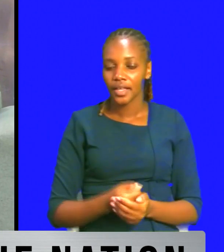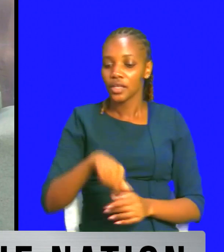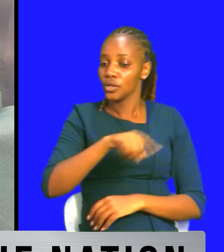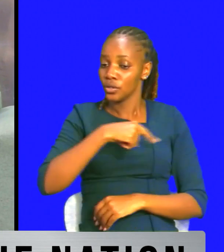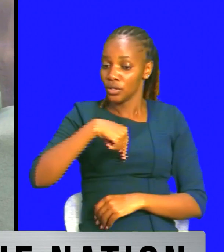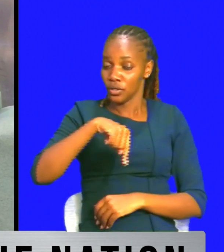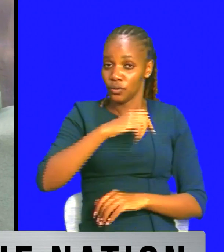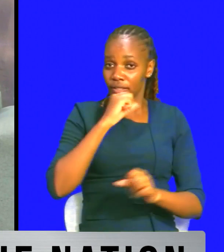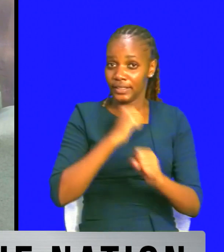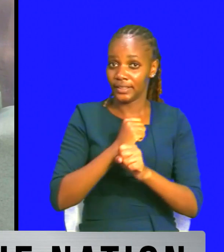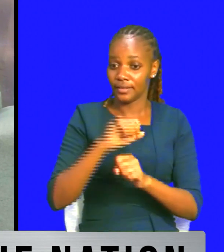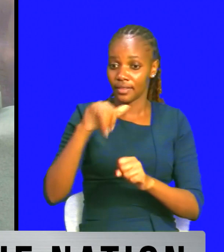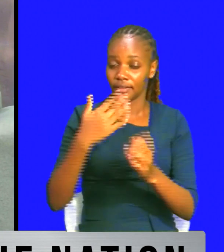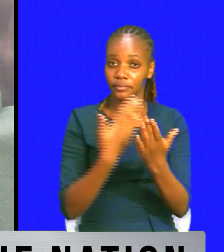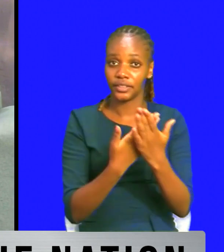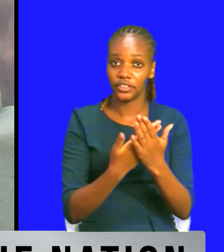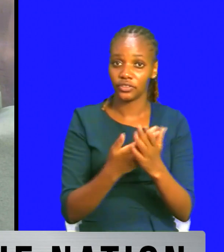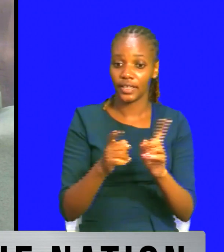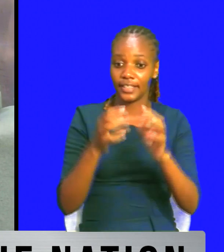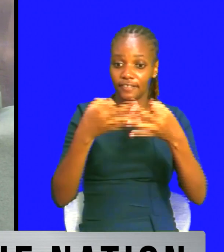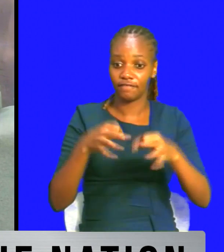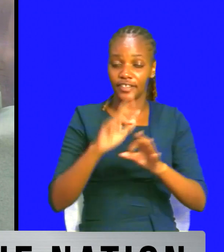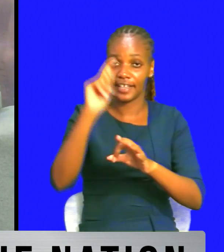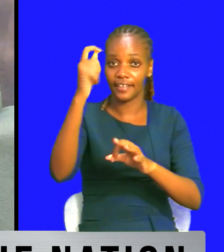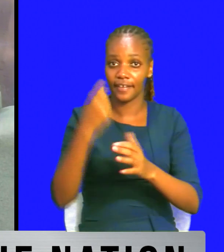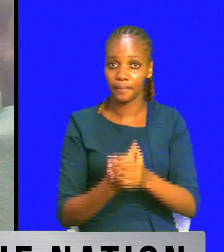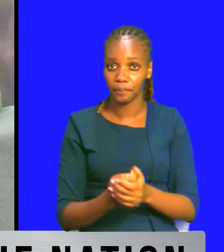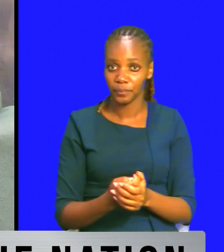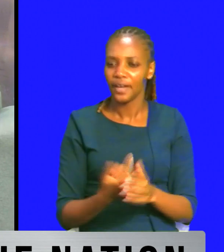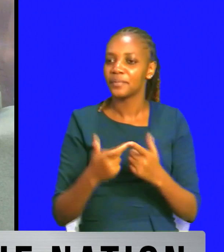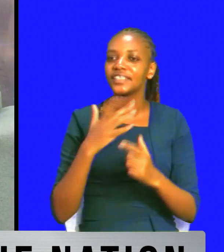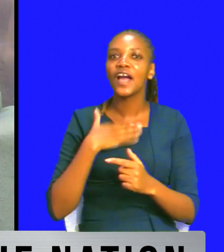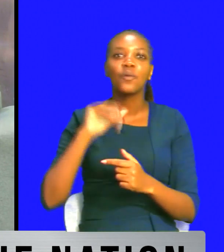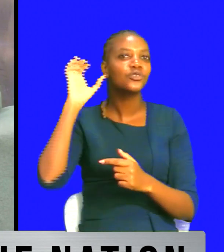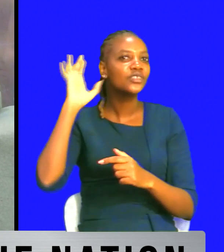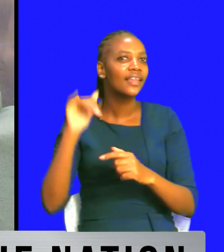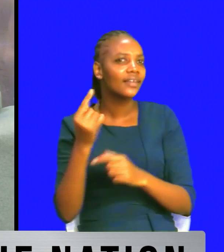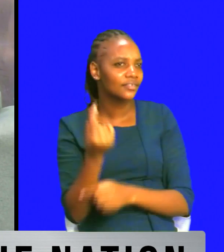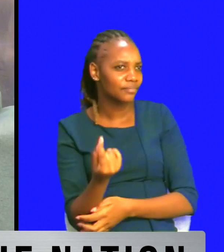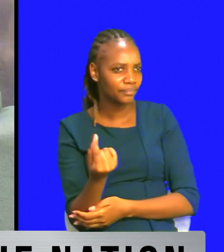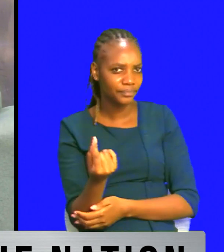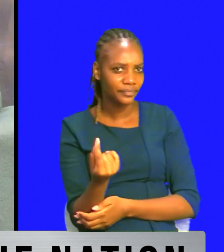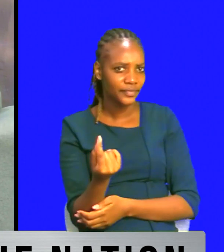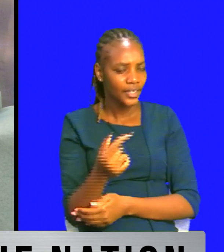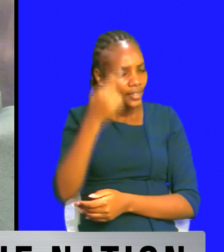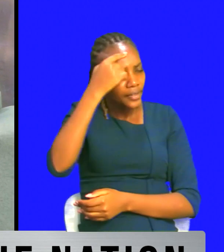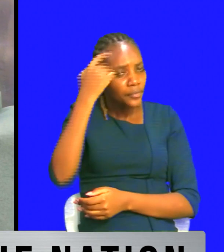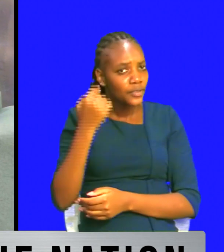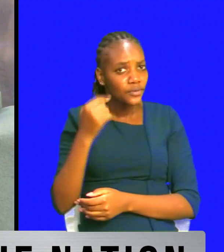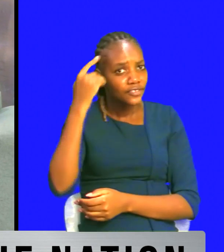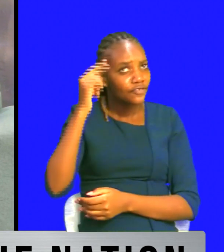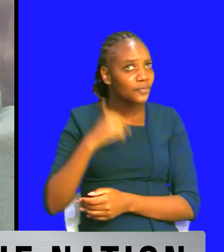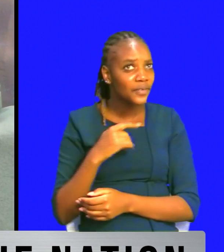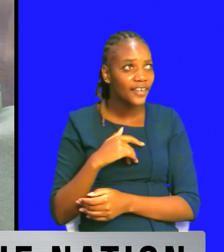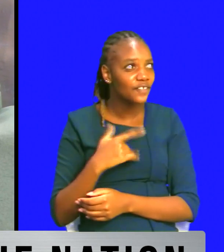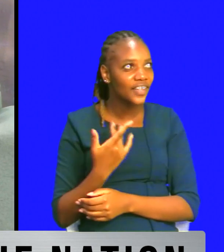that petition as Free Kenya to Parliament. Okay. For I those would like to goods. hear that a bit because it seems to me like